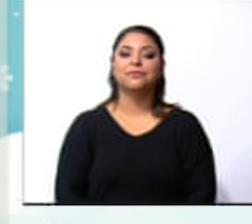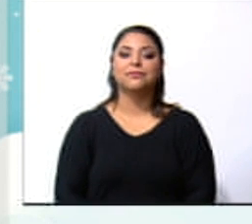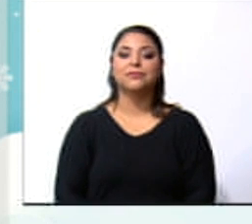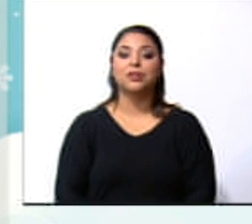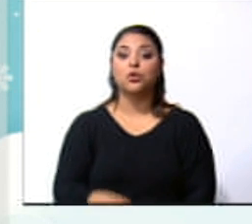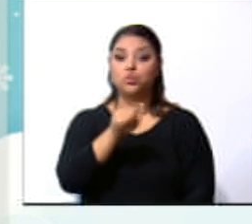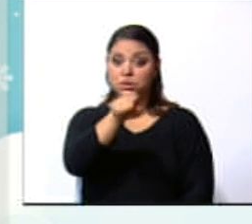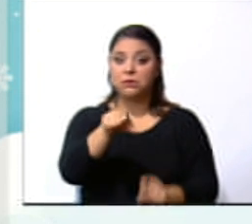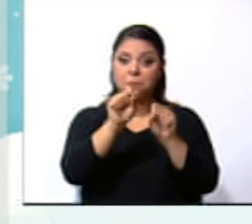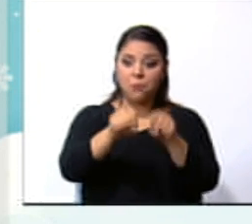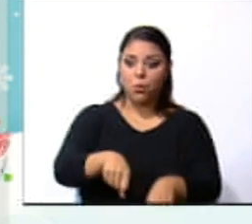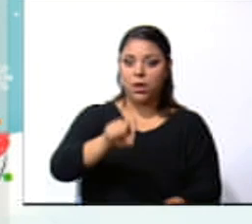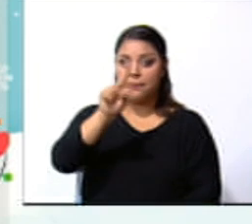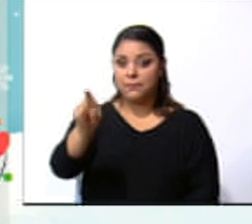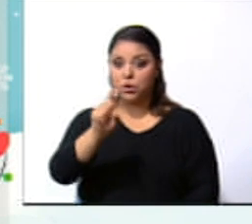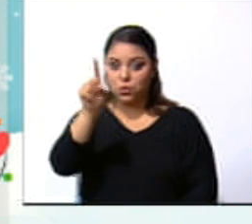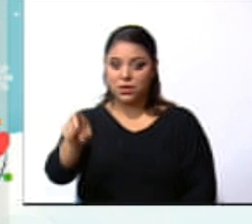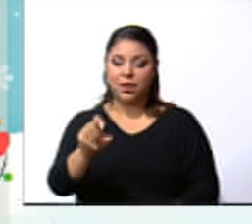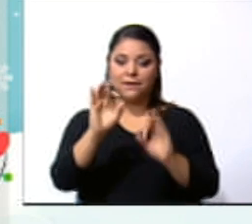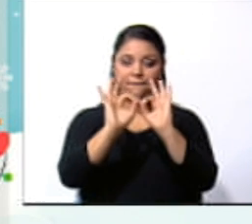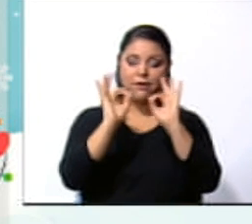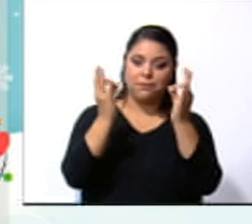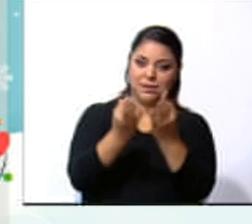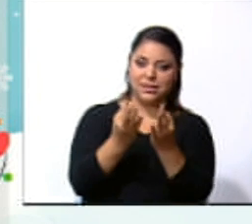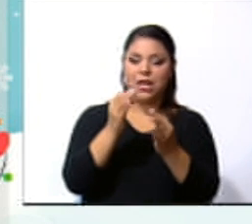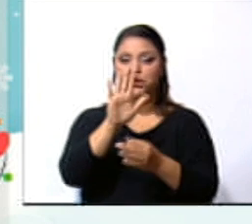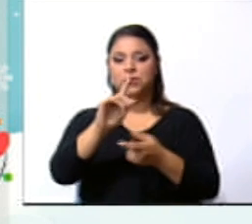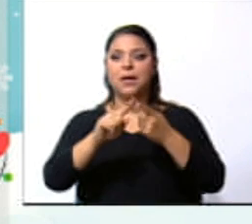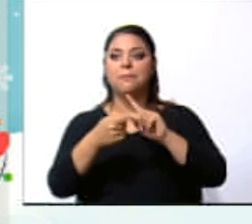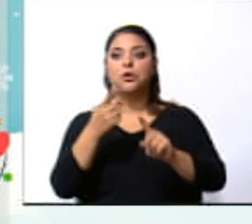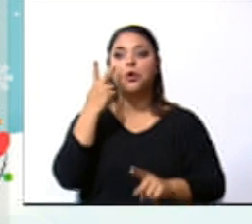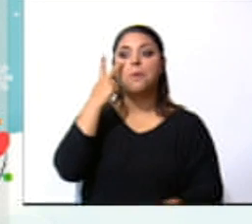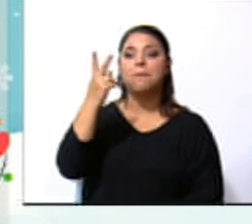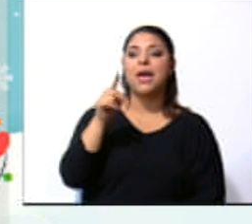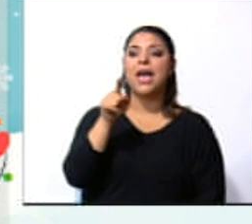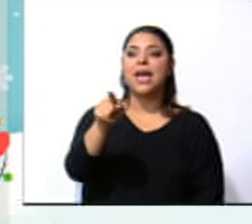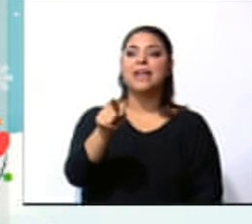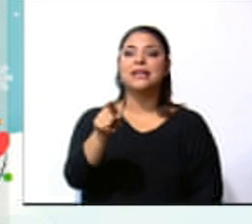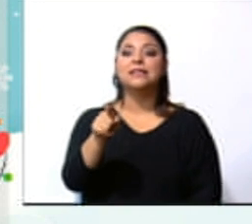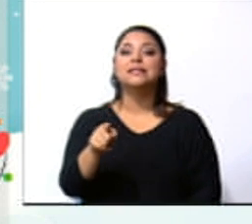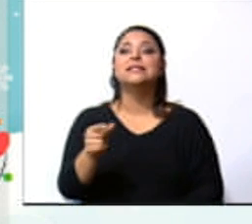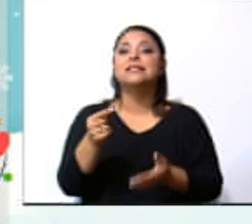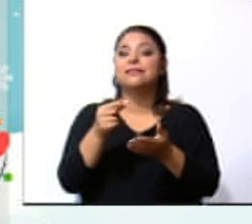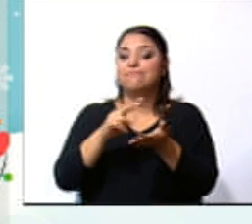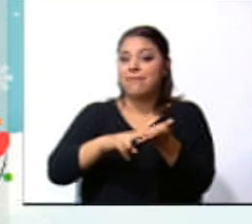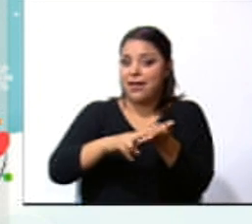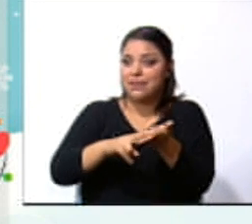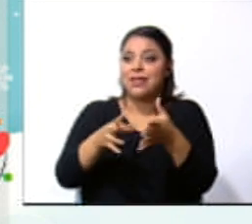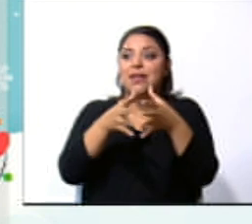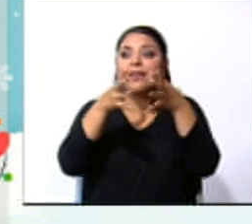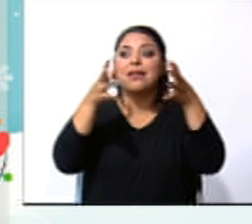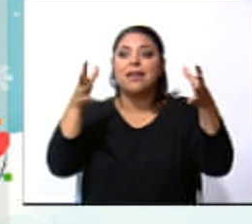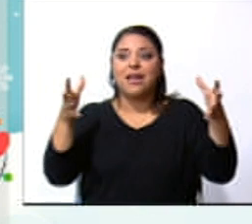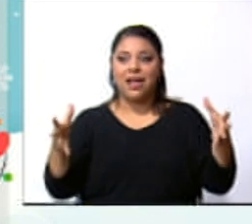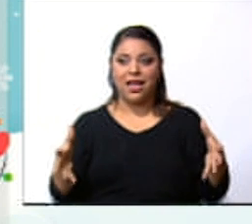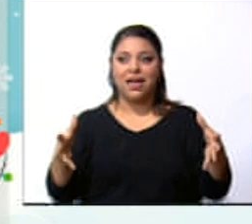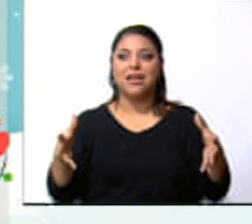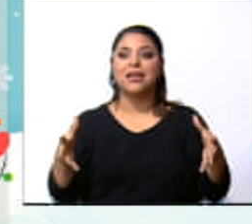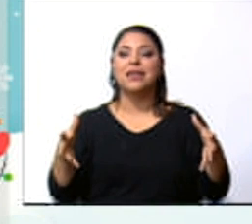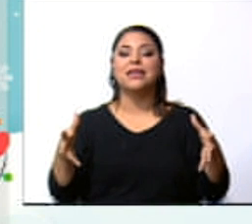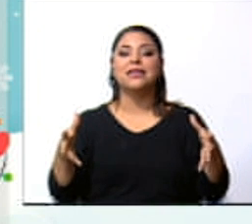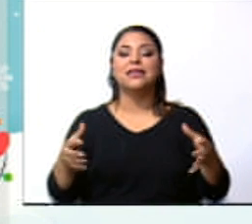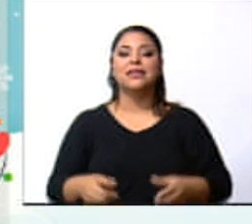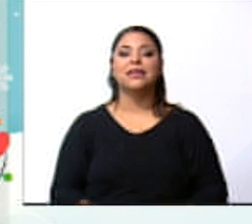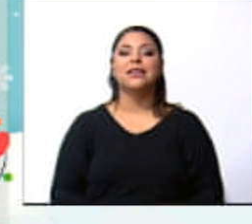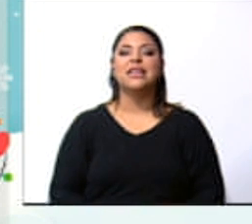your family and your friends. Let's see. It is green and big. It's full of lights for your